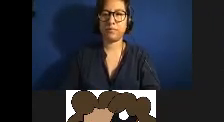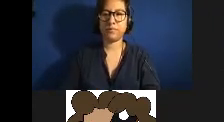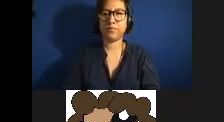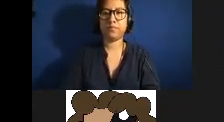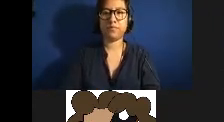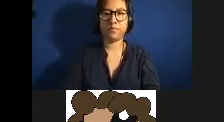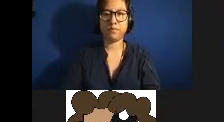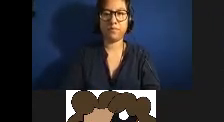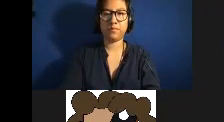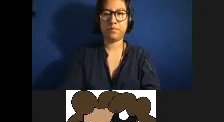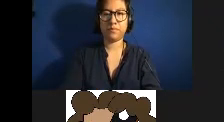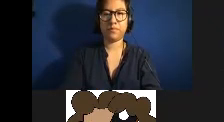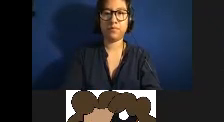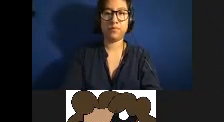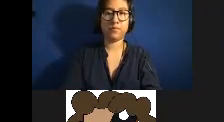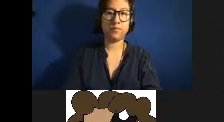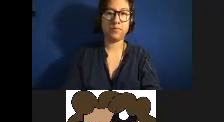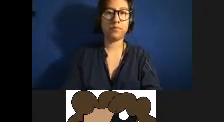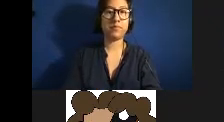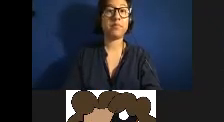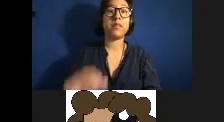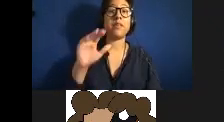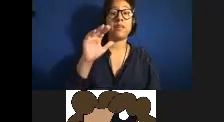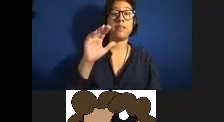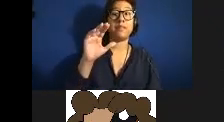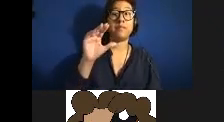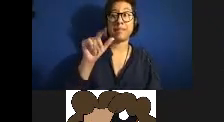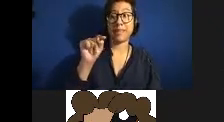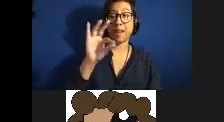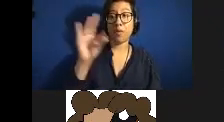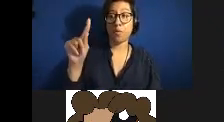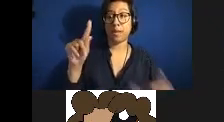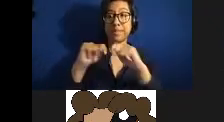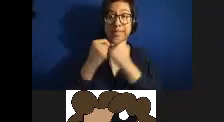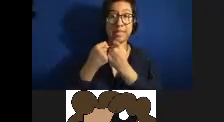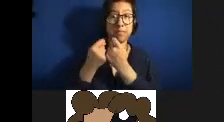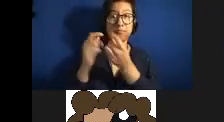Or does anybody else from the Cat 911 team want to say any last words before we close out?